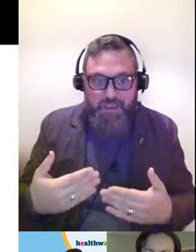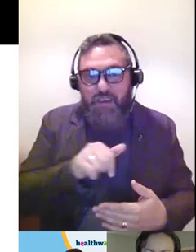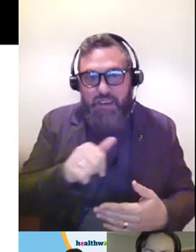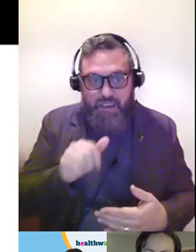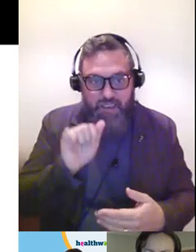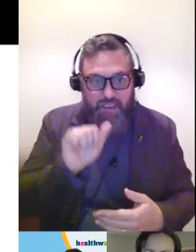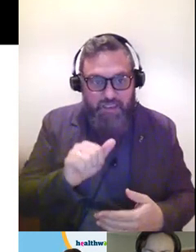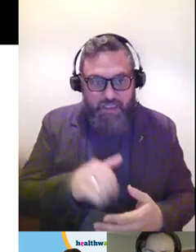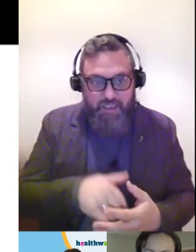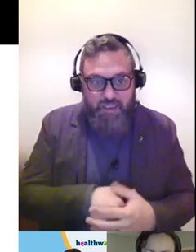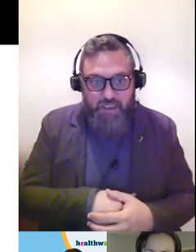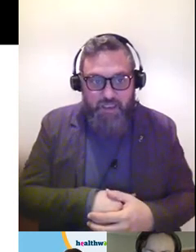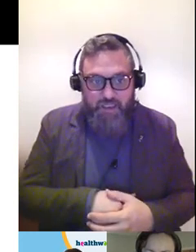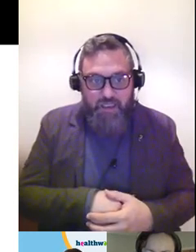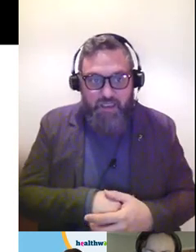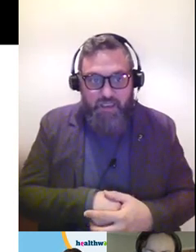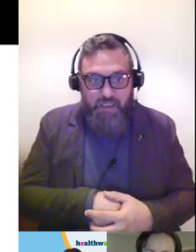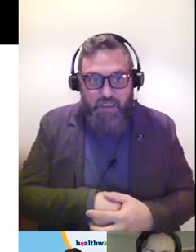slide, please?